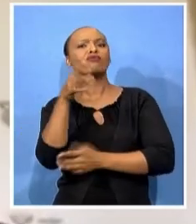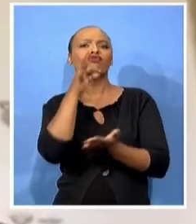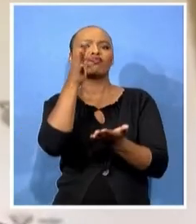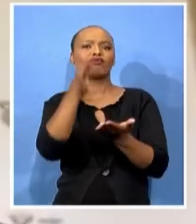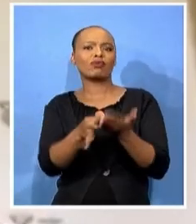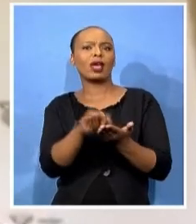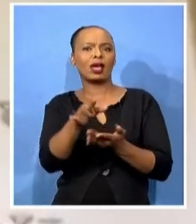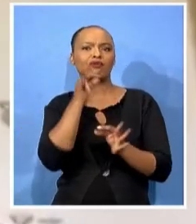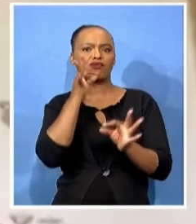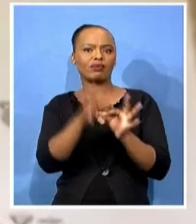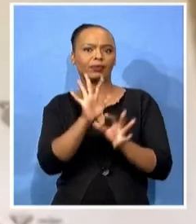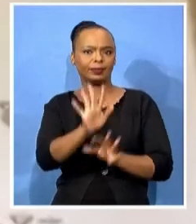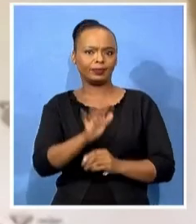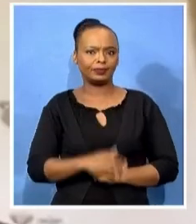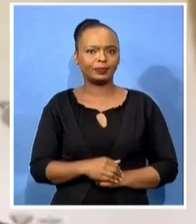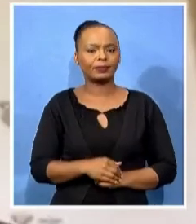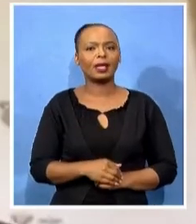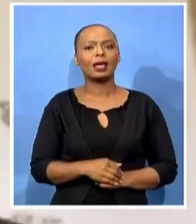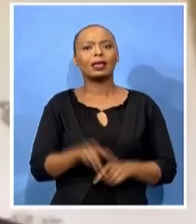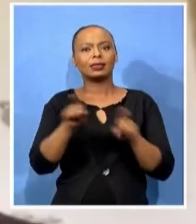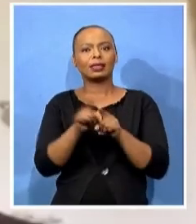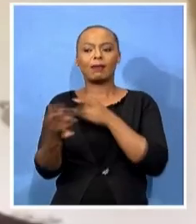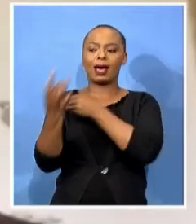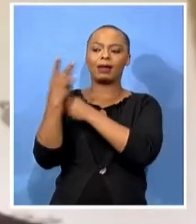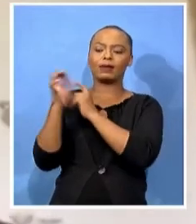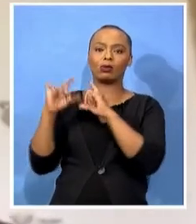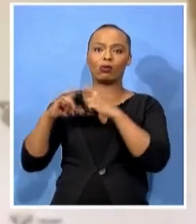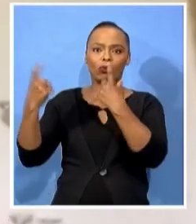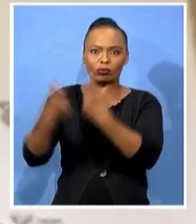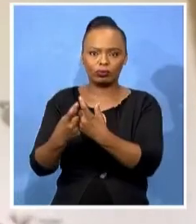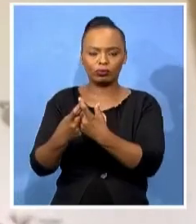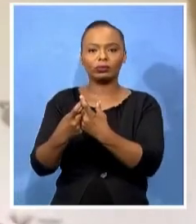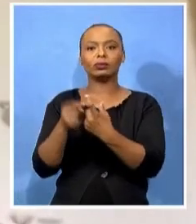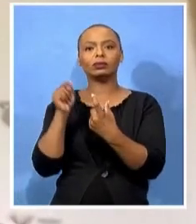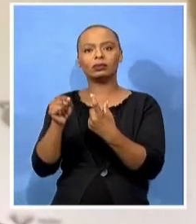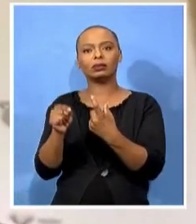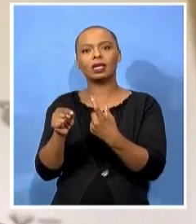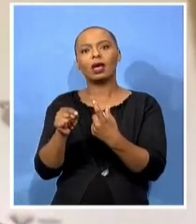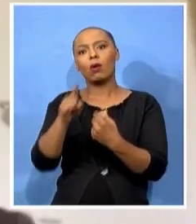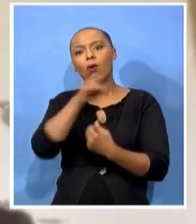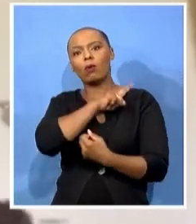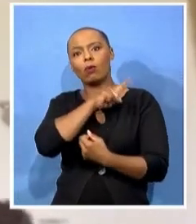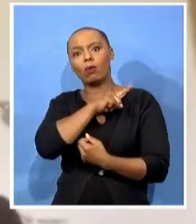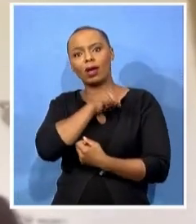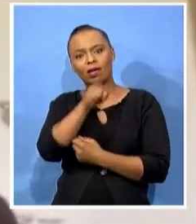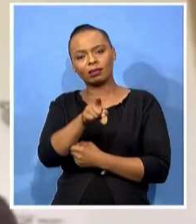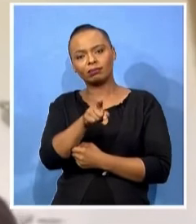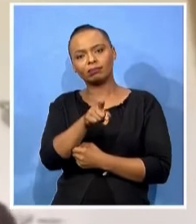You will also go into a bit of detail as to what is there amongst those particular vaccines.